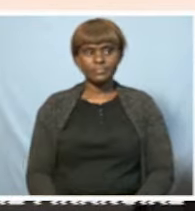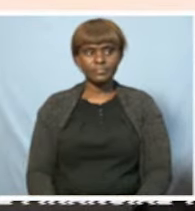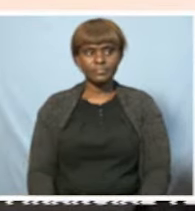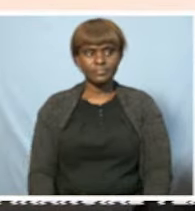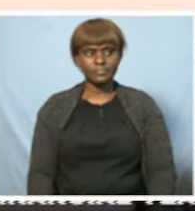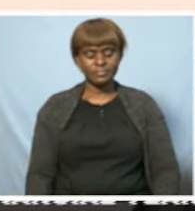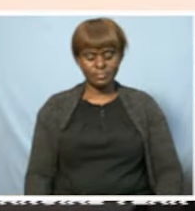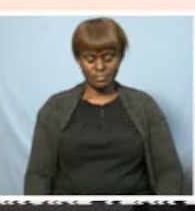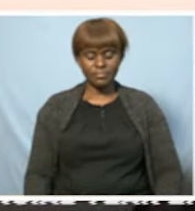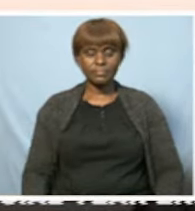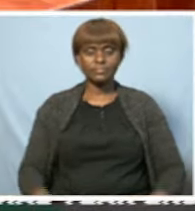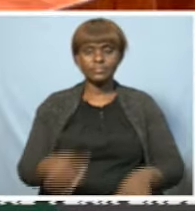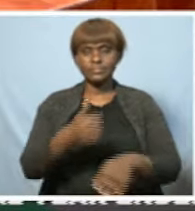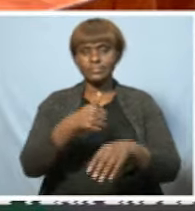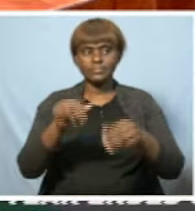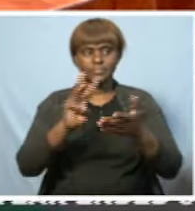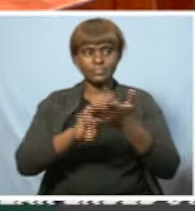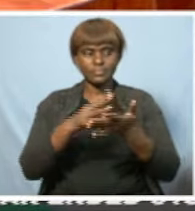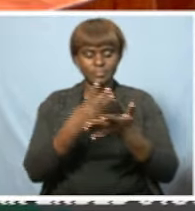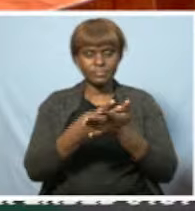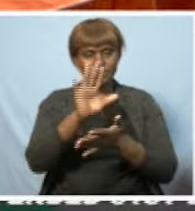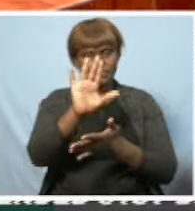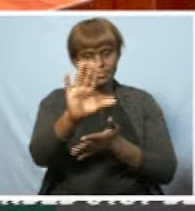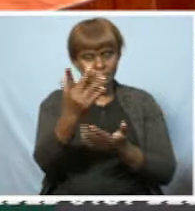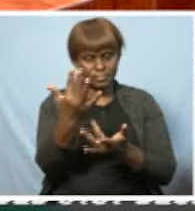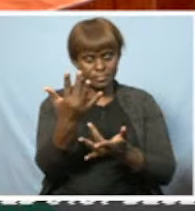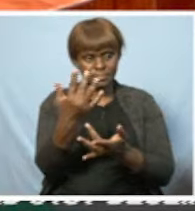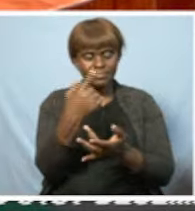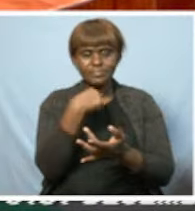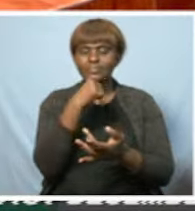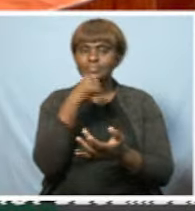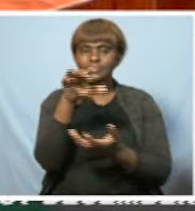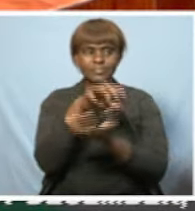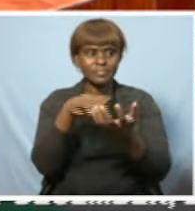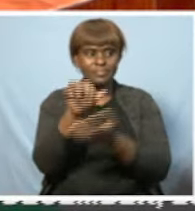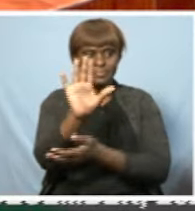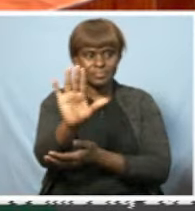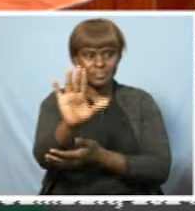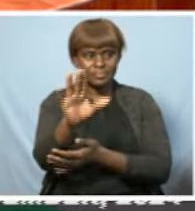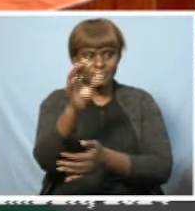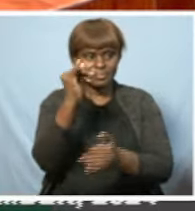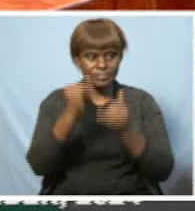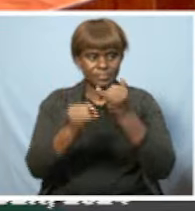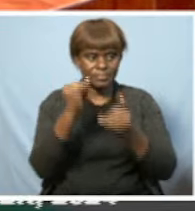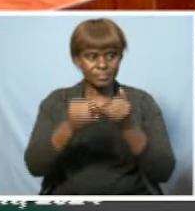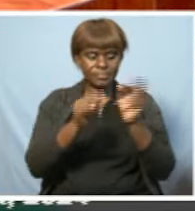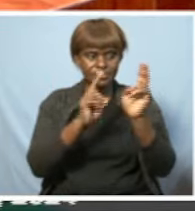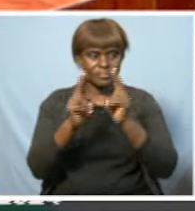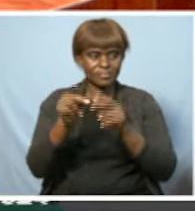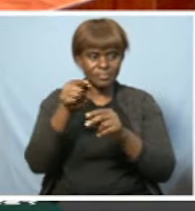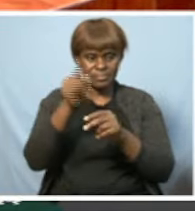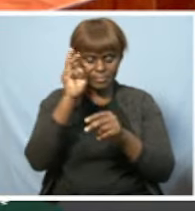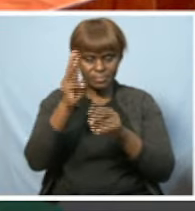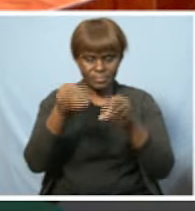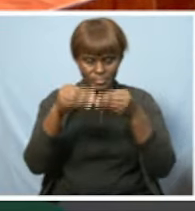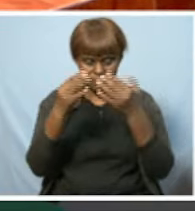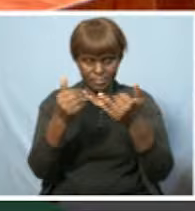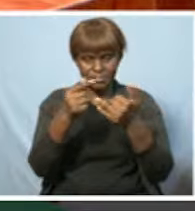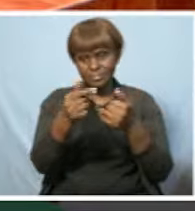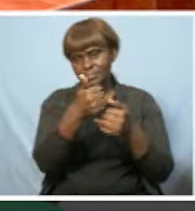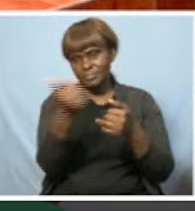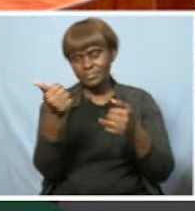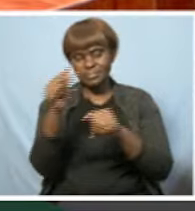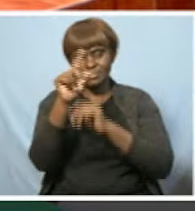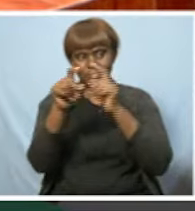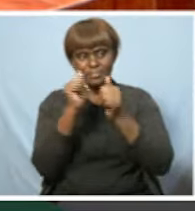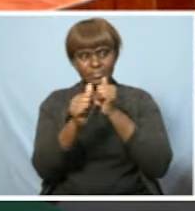Yeah, allow the witness to finish answering. Not to disturb him. Allow the witness to finish answering, Okay, then you give him All right, another Chair. question, because he All has